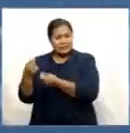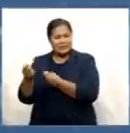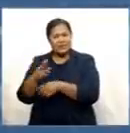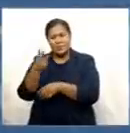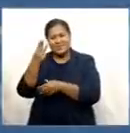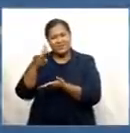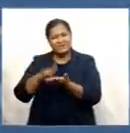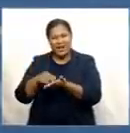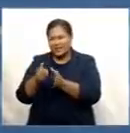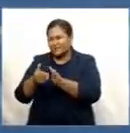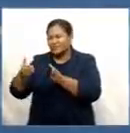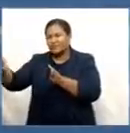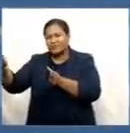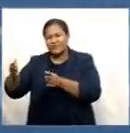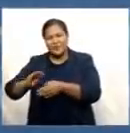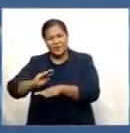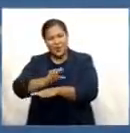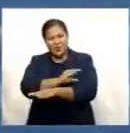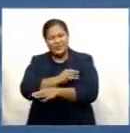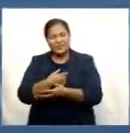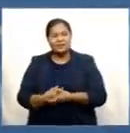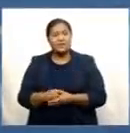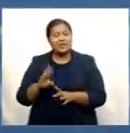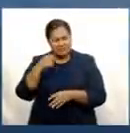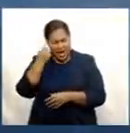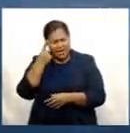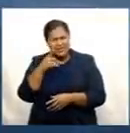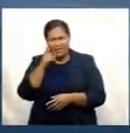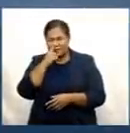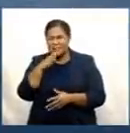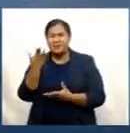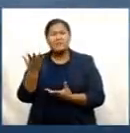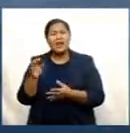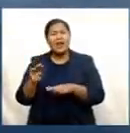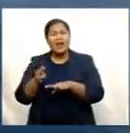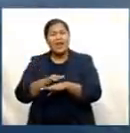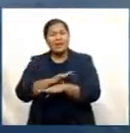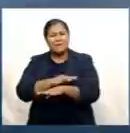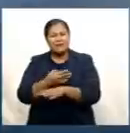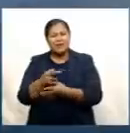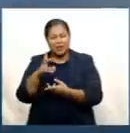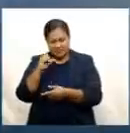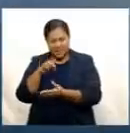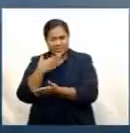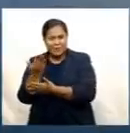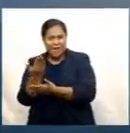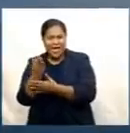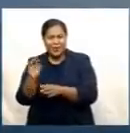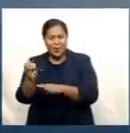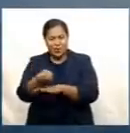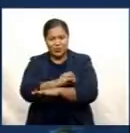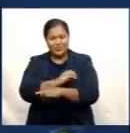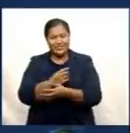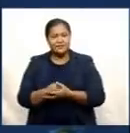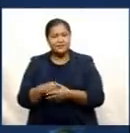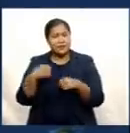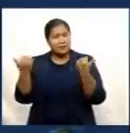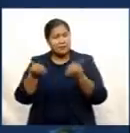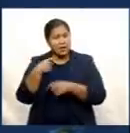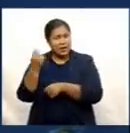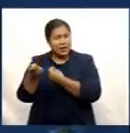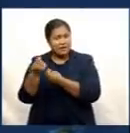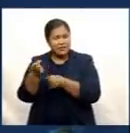The minister says they understand people in maritime zones depend on the ocean. That a lot of fishermen were